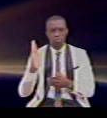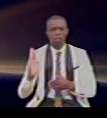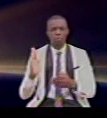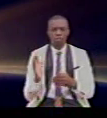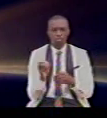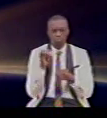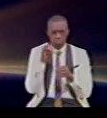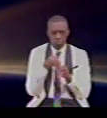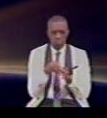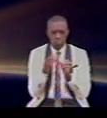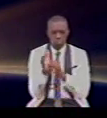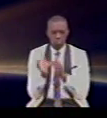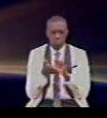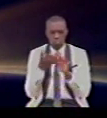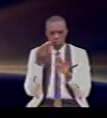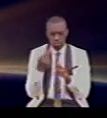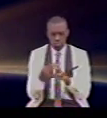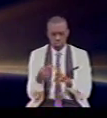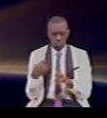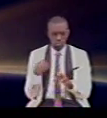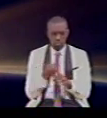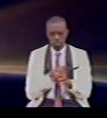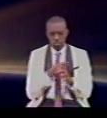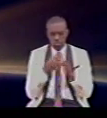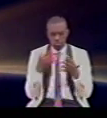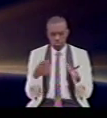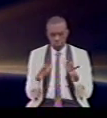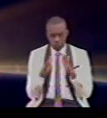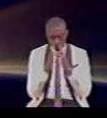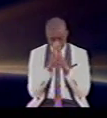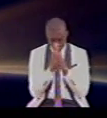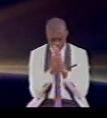in Jesus name we pray